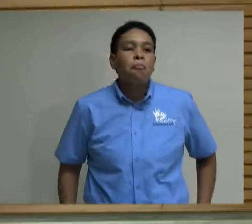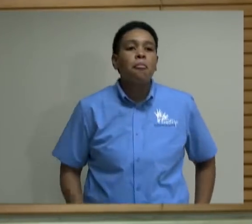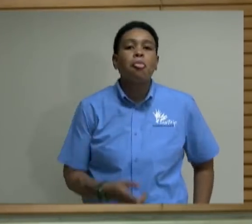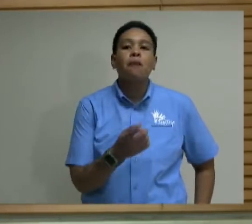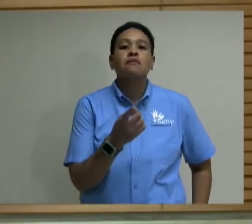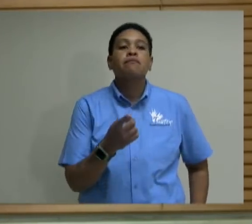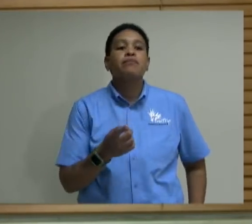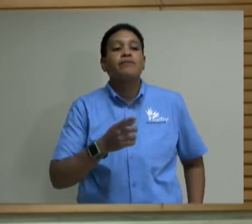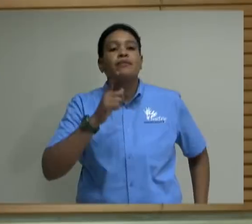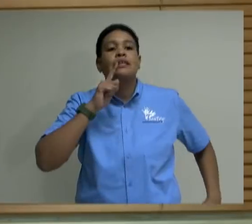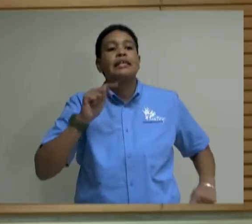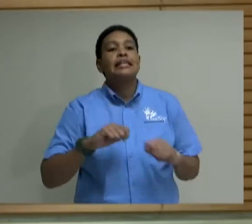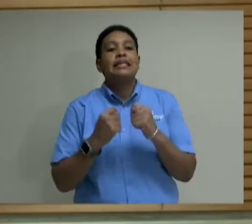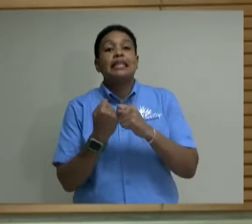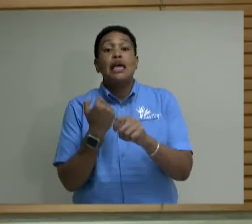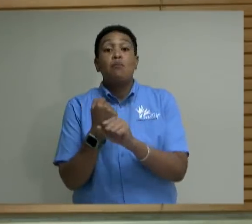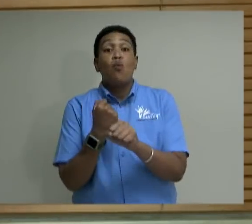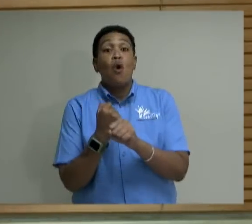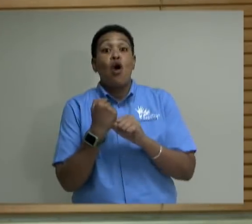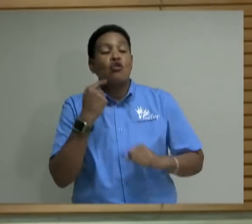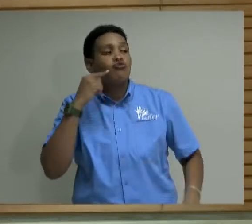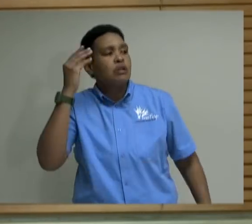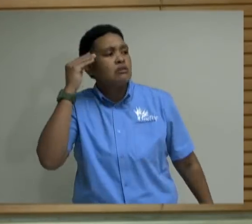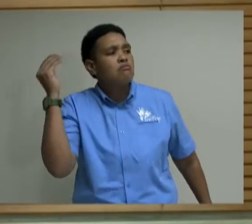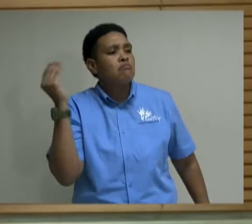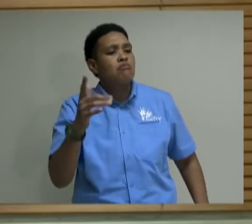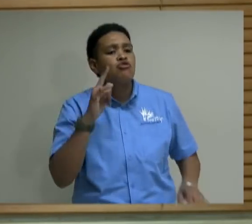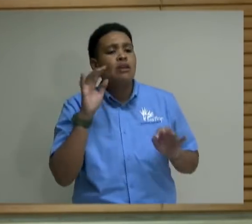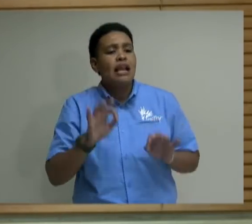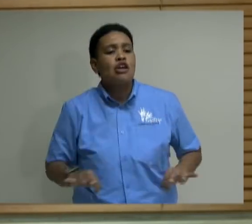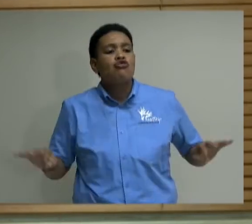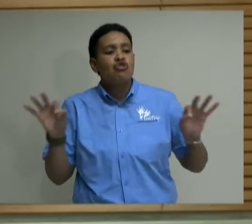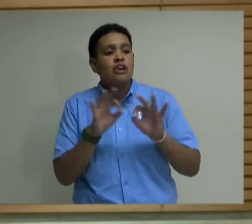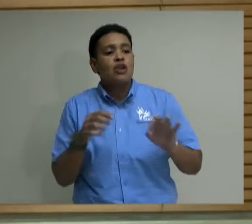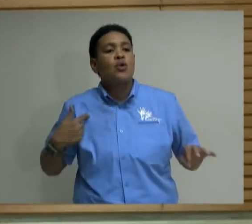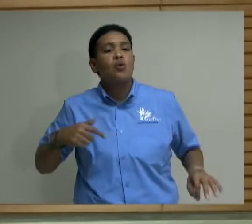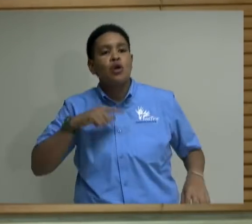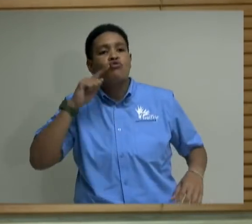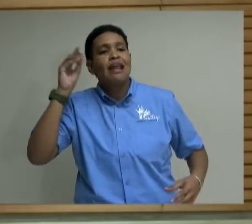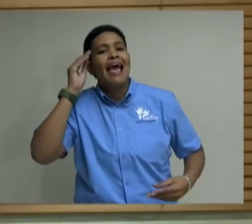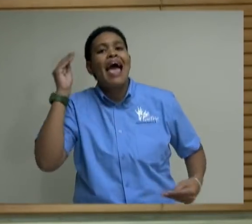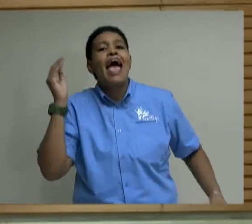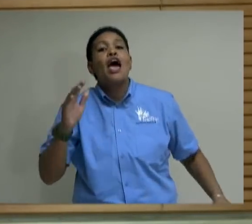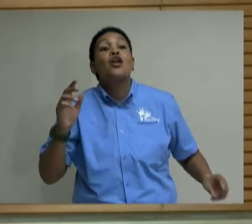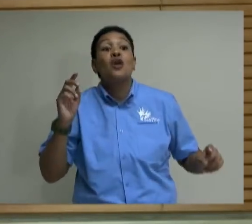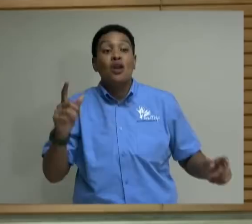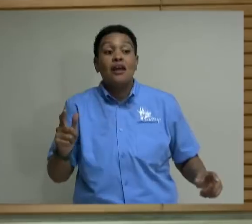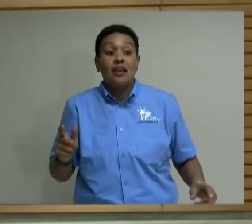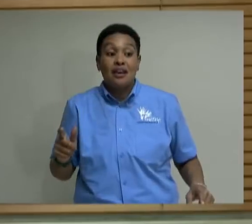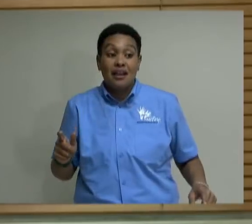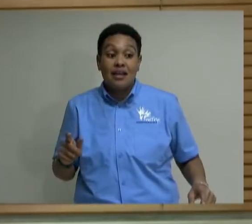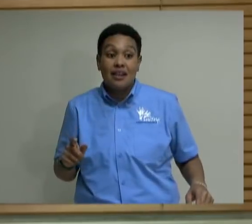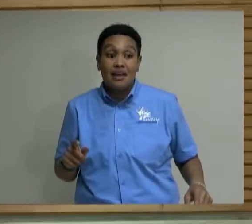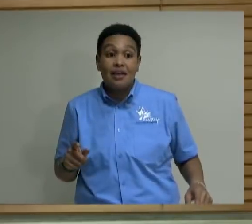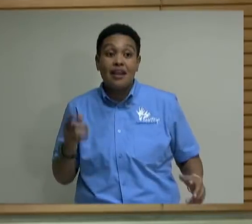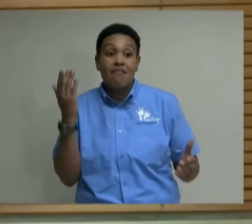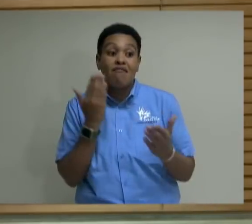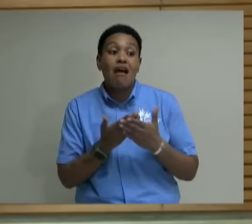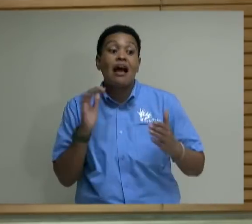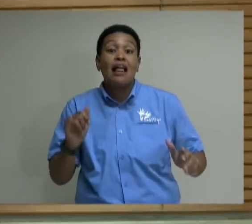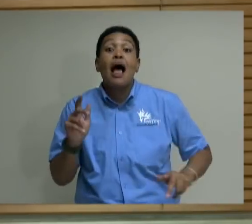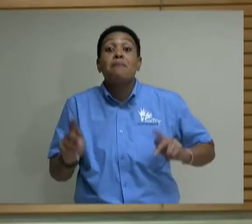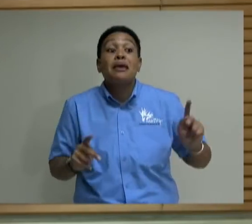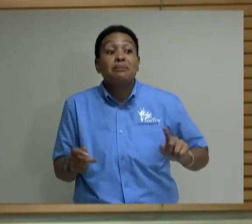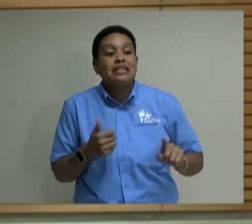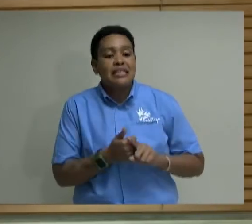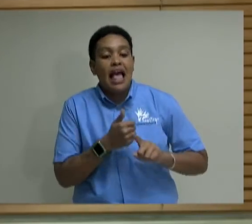So the teamwork he's saying was absolutely critical, which we echoed earlier. The fact that persons